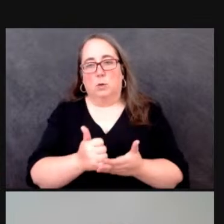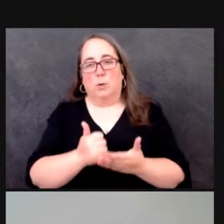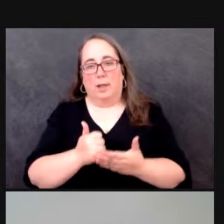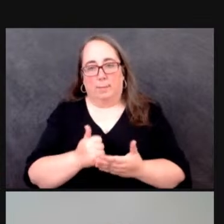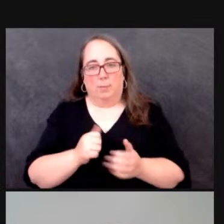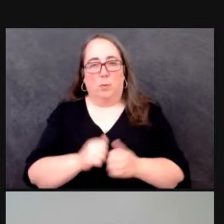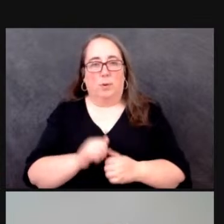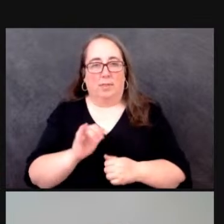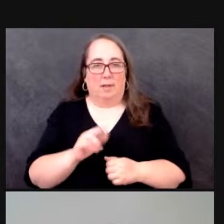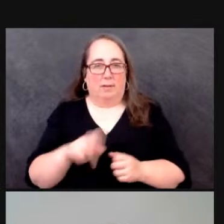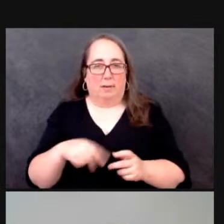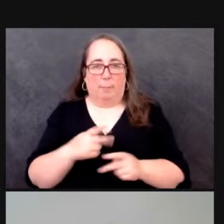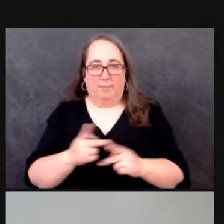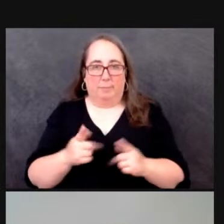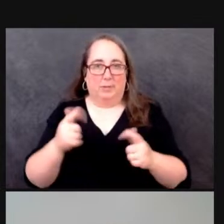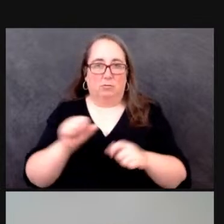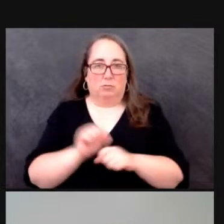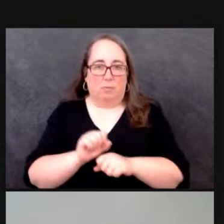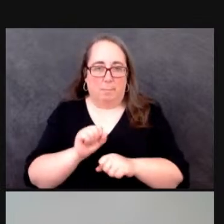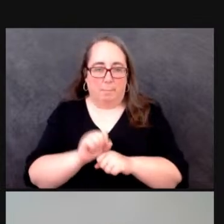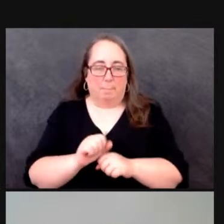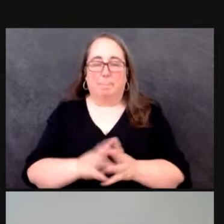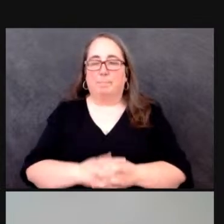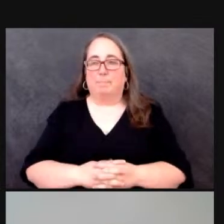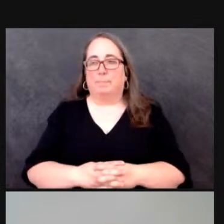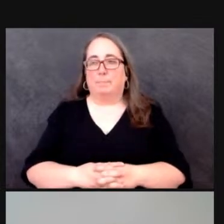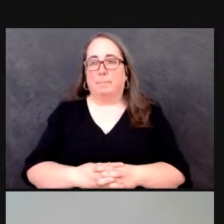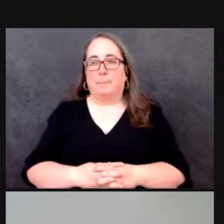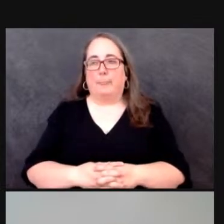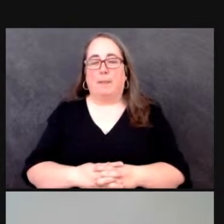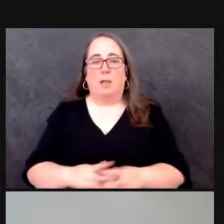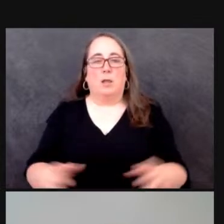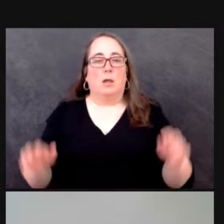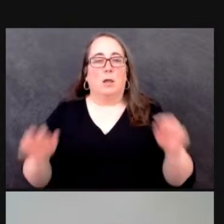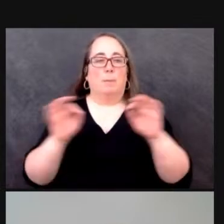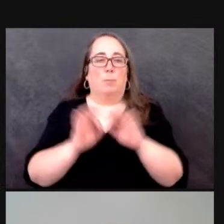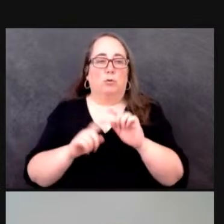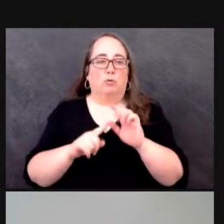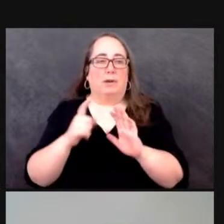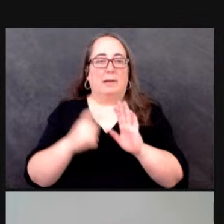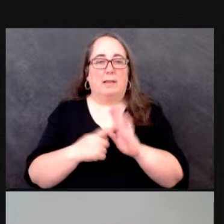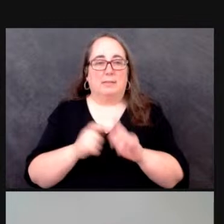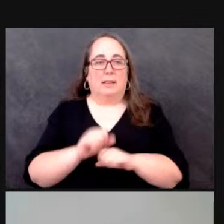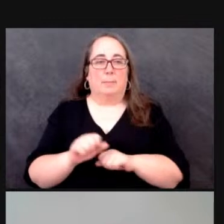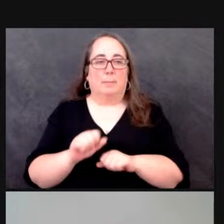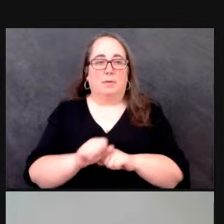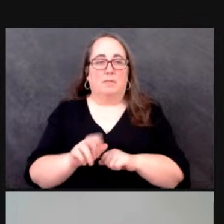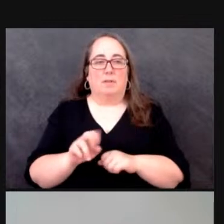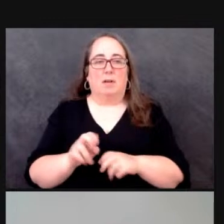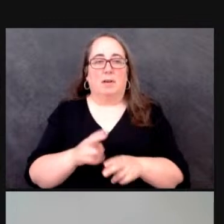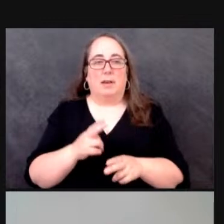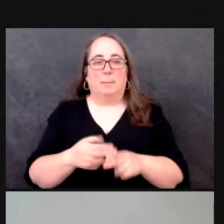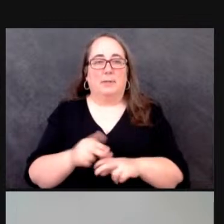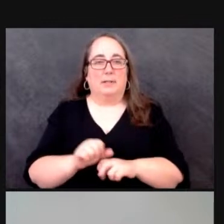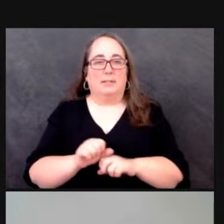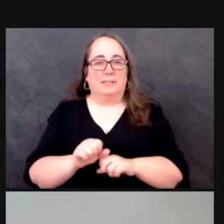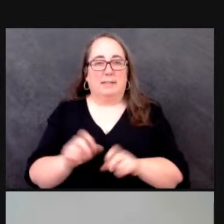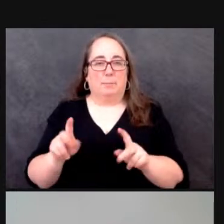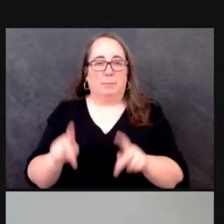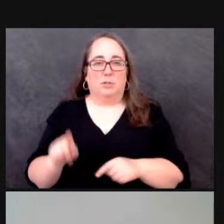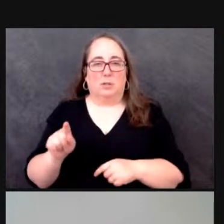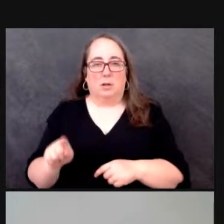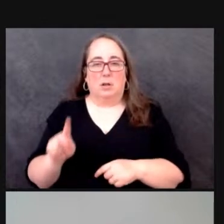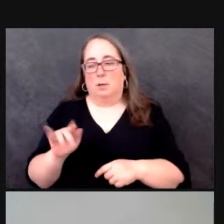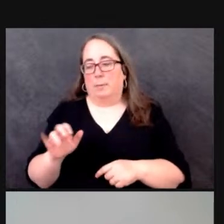a massive undertaking. It's important also to recognize the labor of the unnamed enslaved person. As